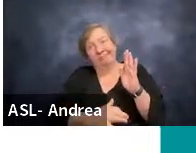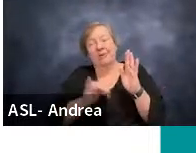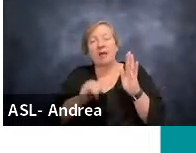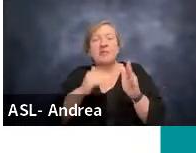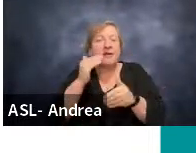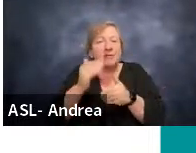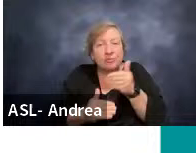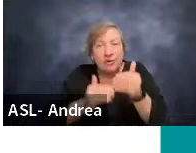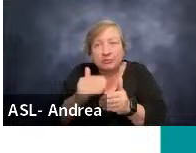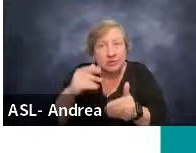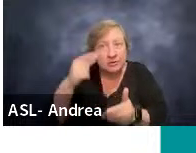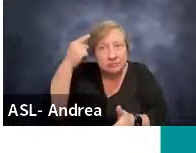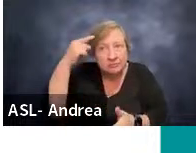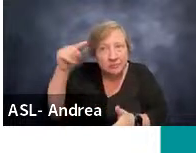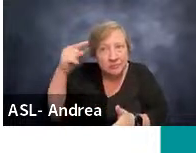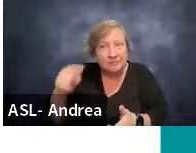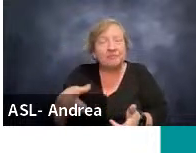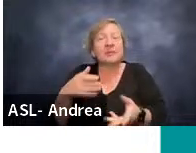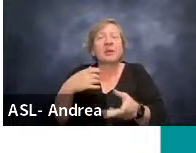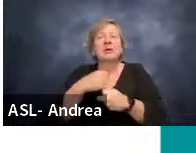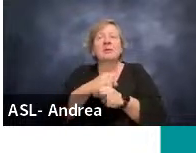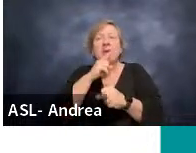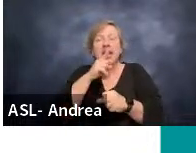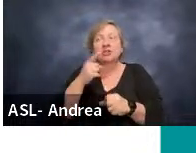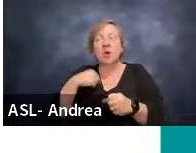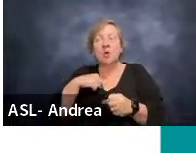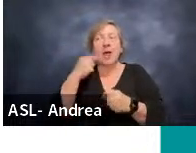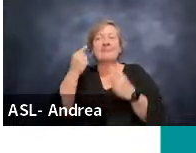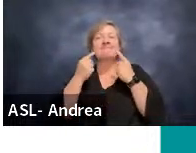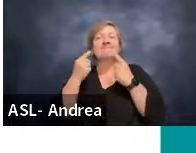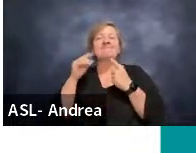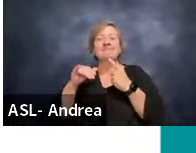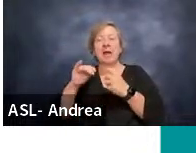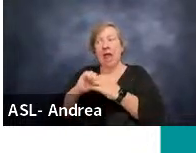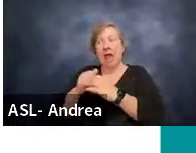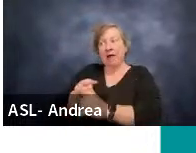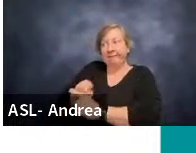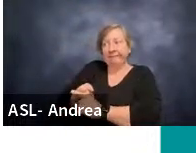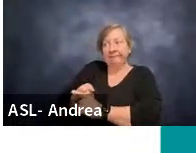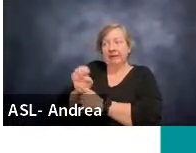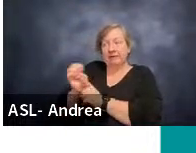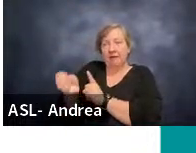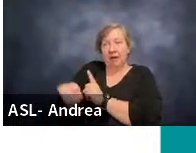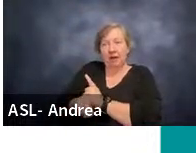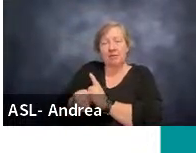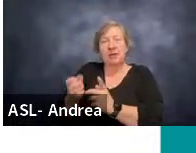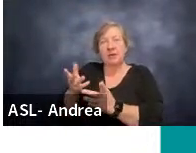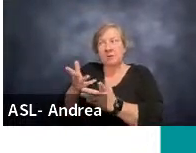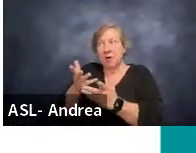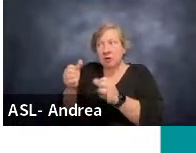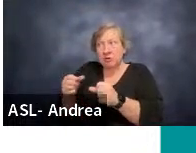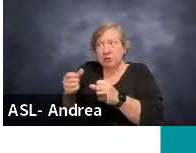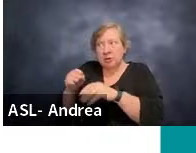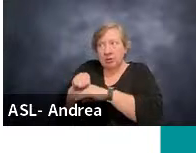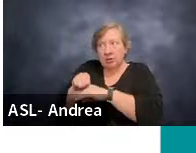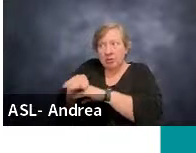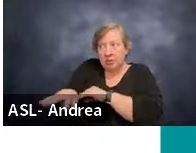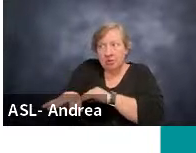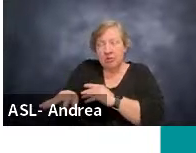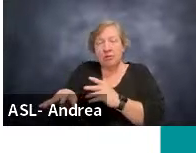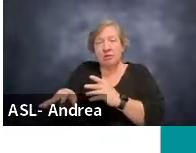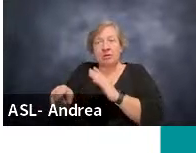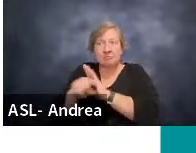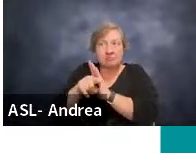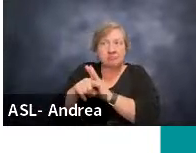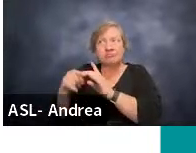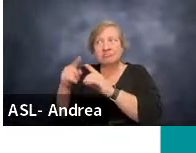to ensure consideration is made of those environmental effects and that there's place for public comment as